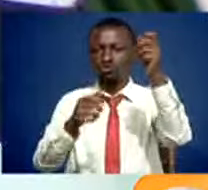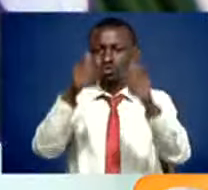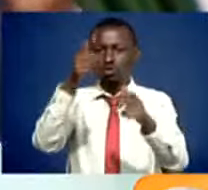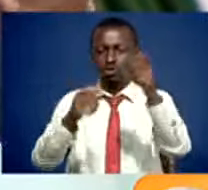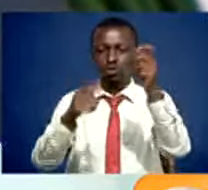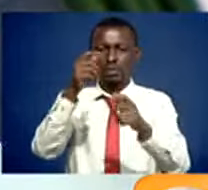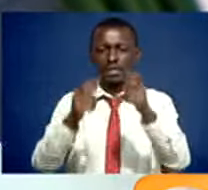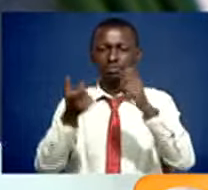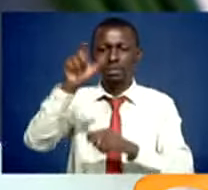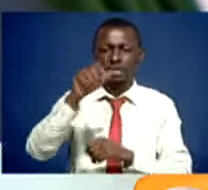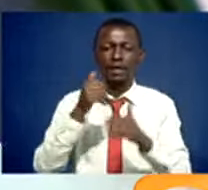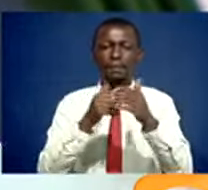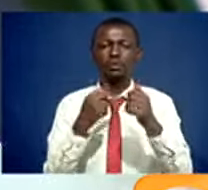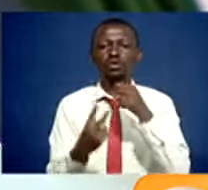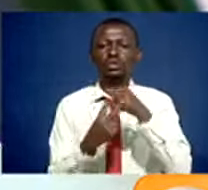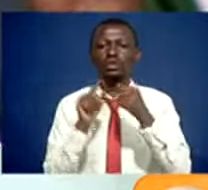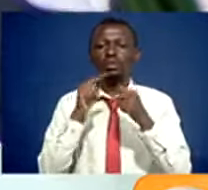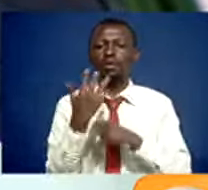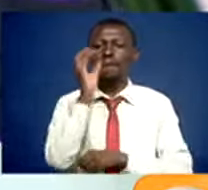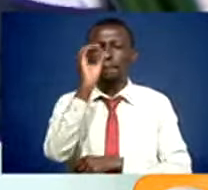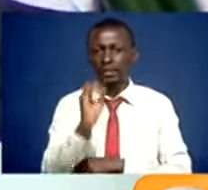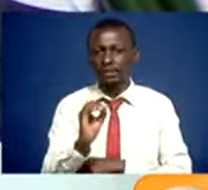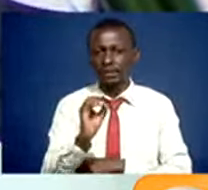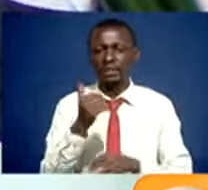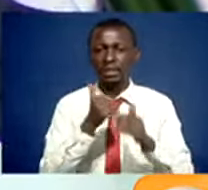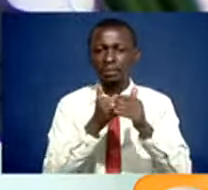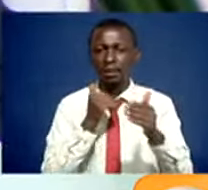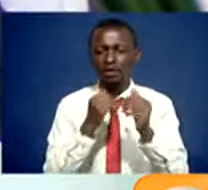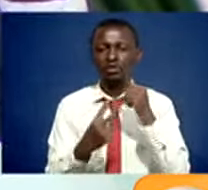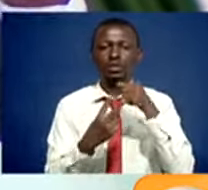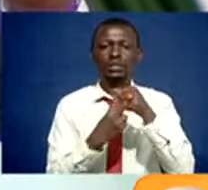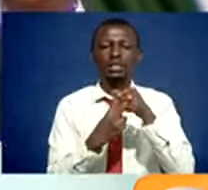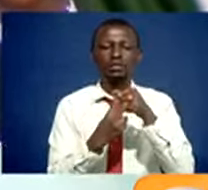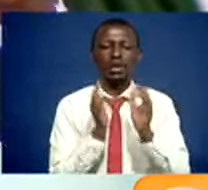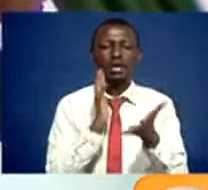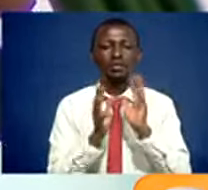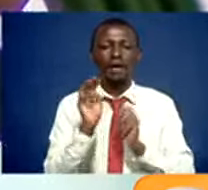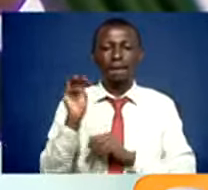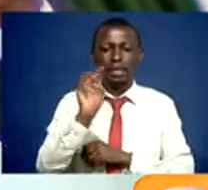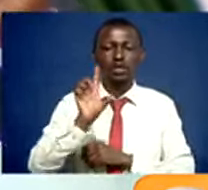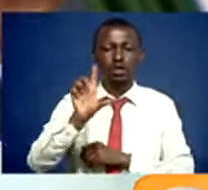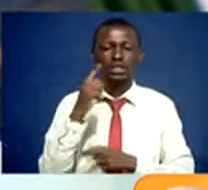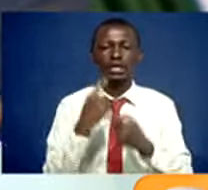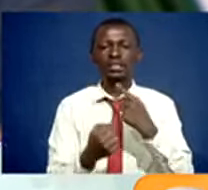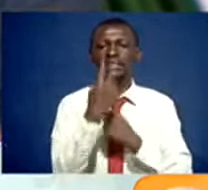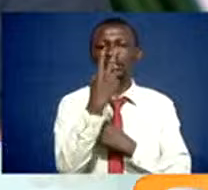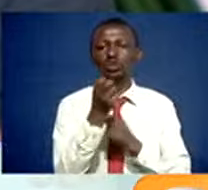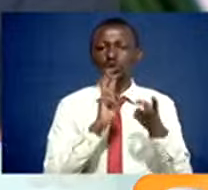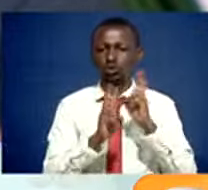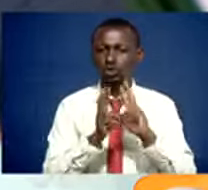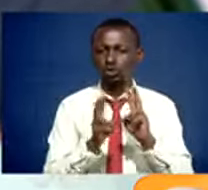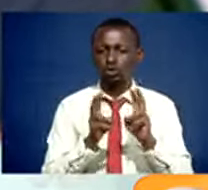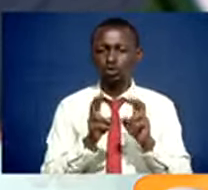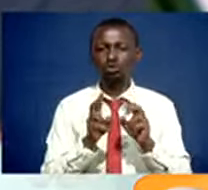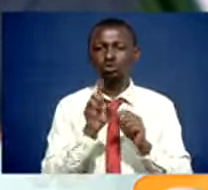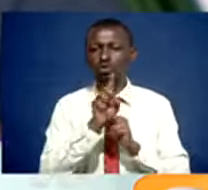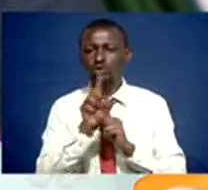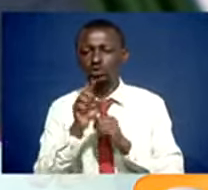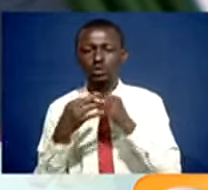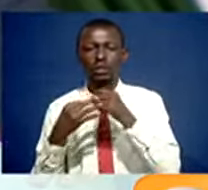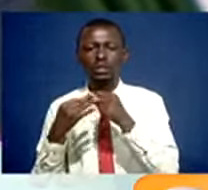by 7.5% from 755 million liters in 2022 to